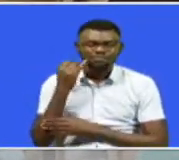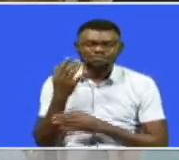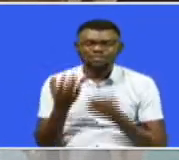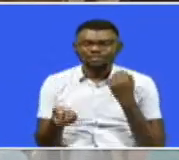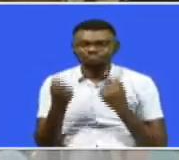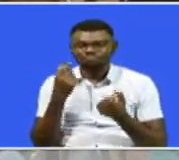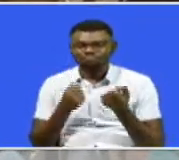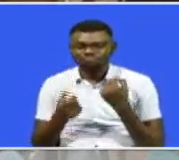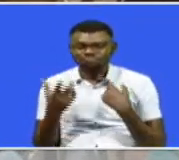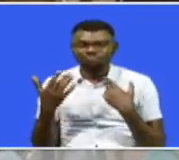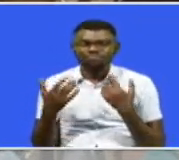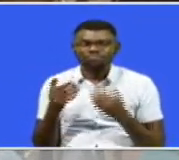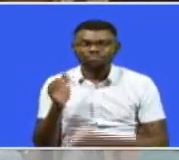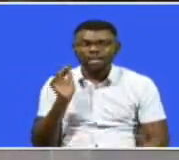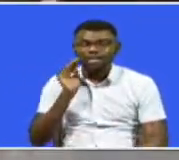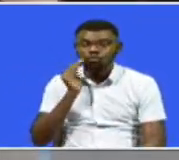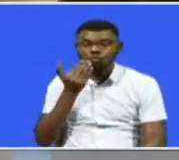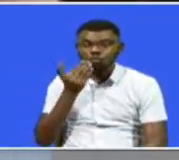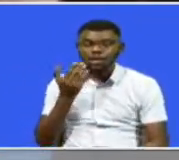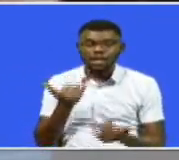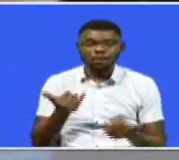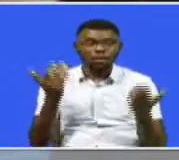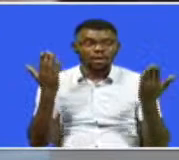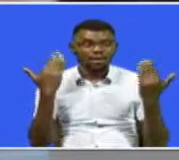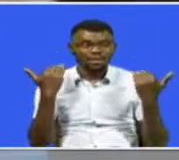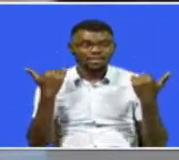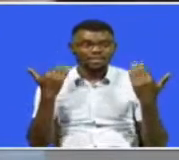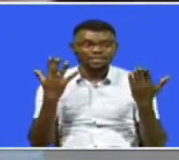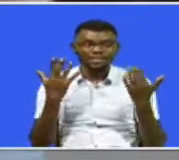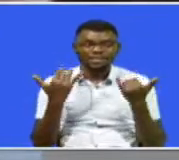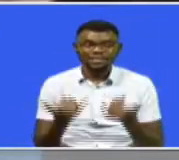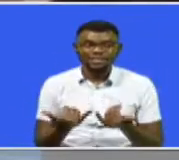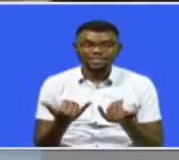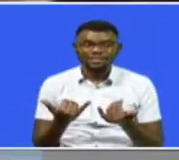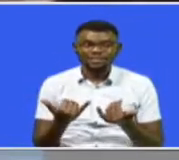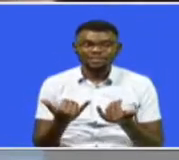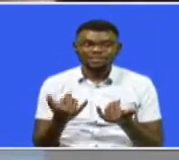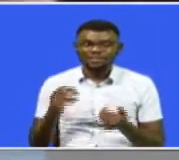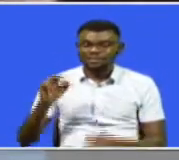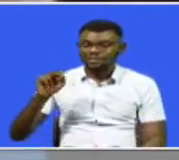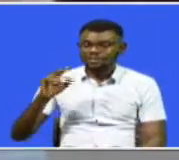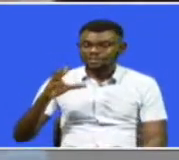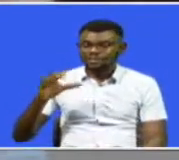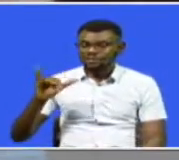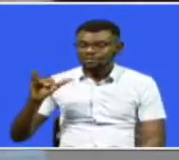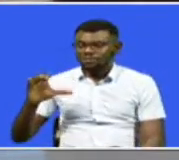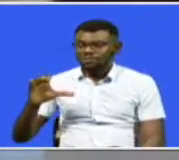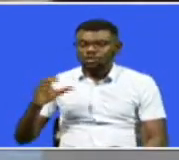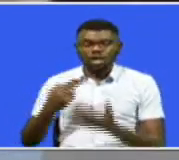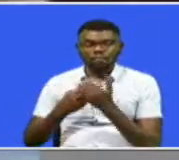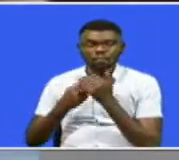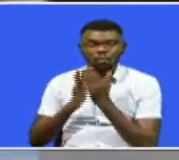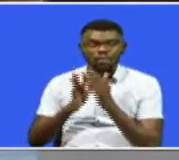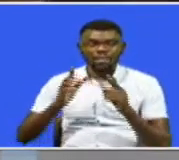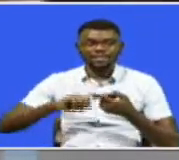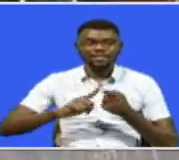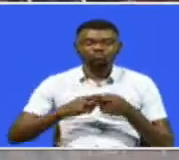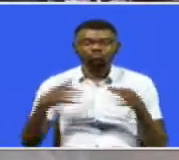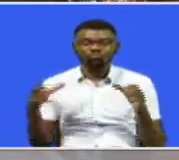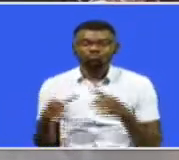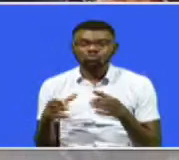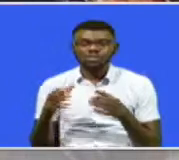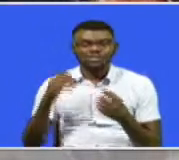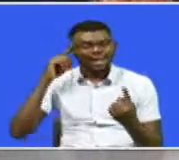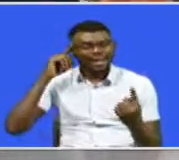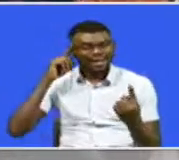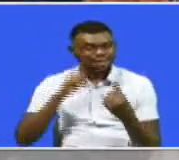Isiolo, and now it's in Meru. The initiative, which is being spearheaded by the NCIC in partnership with Standard Media Group, seeks to ensure